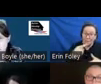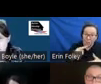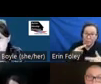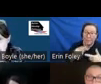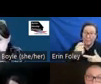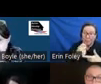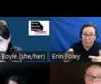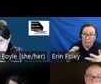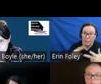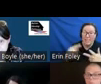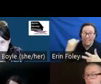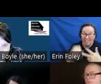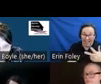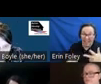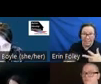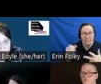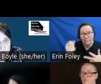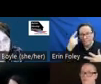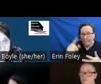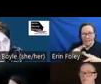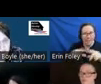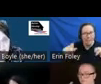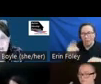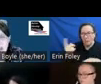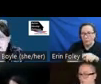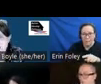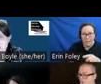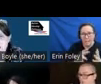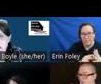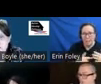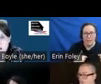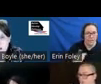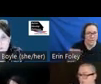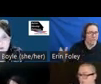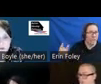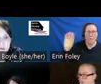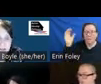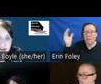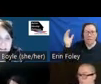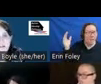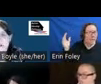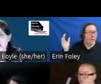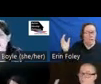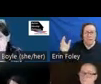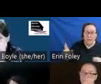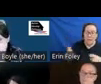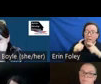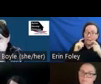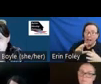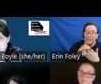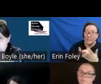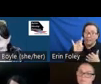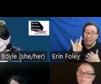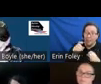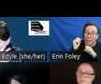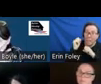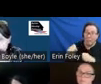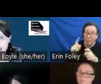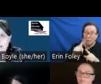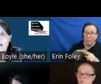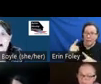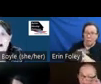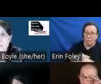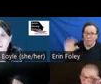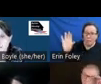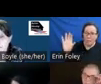market rate rent, which means I've seen somebody have to do a GoFundMe when they got a Section 8 voucher because they suddenly